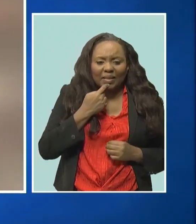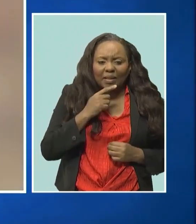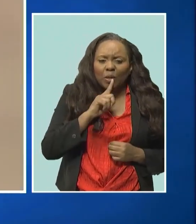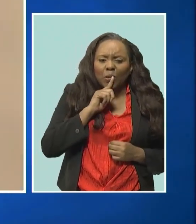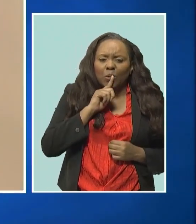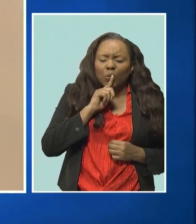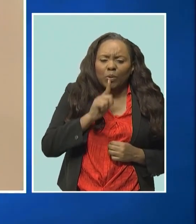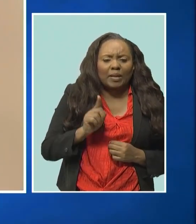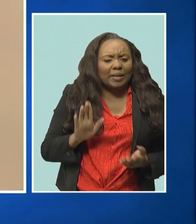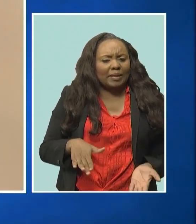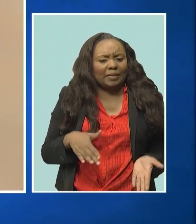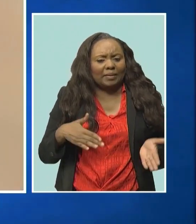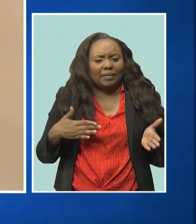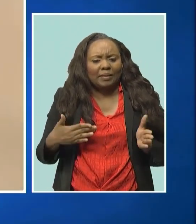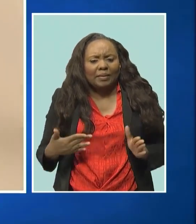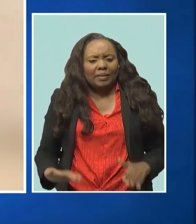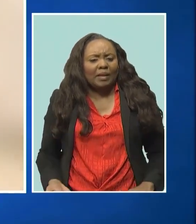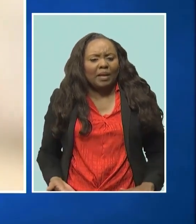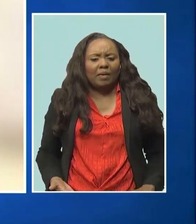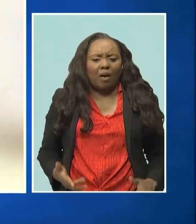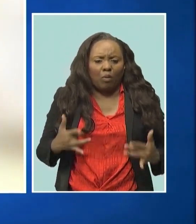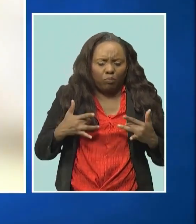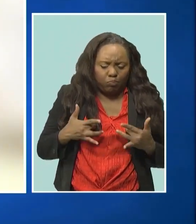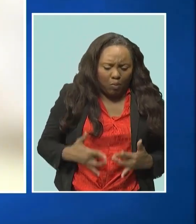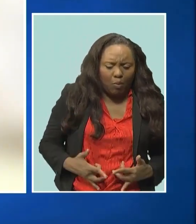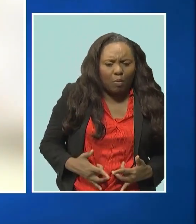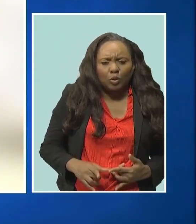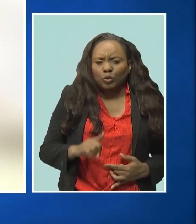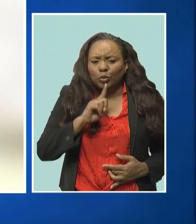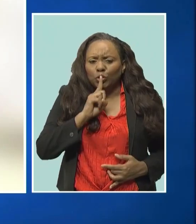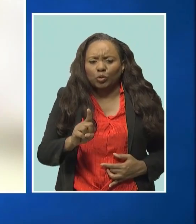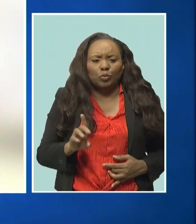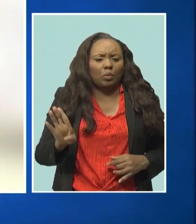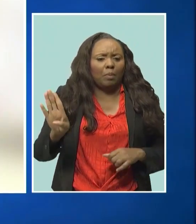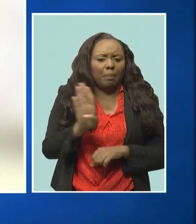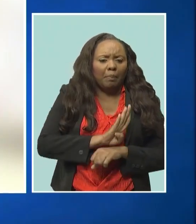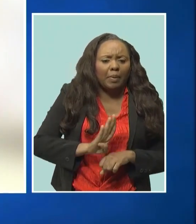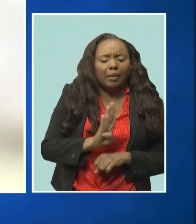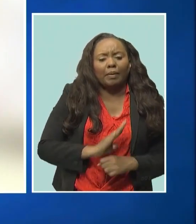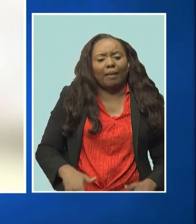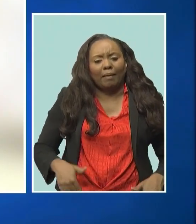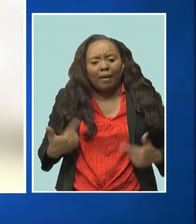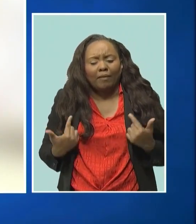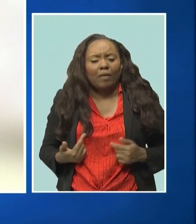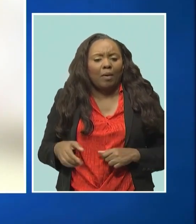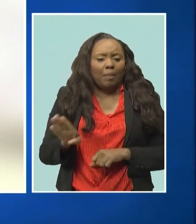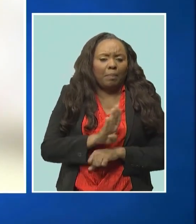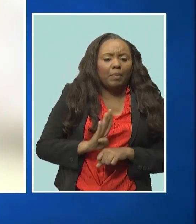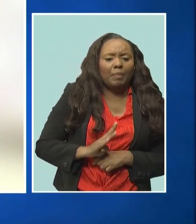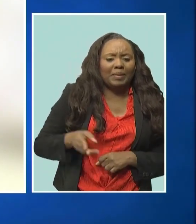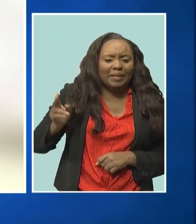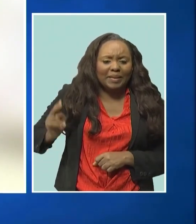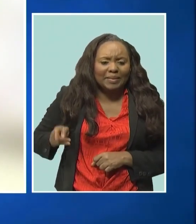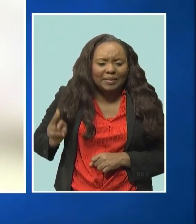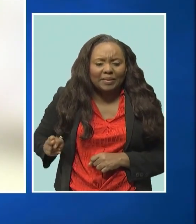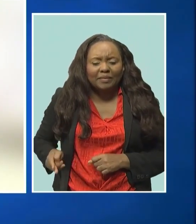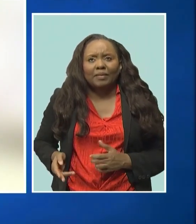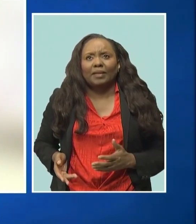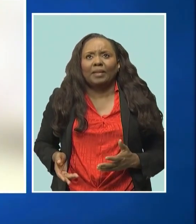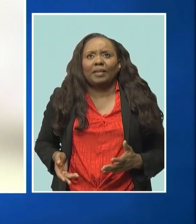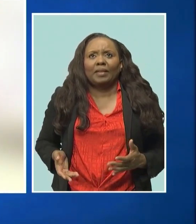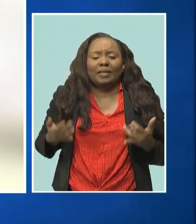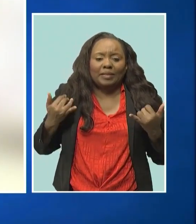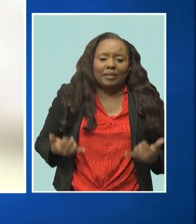him arising in her remaining days on this earth. Prime Minister Mottley adds that without doubt, his passing means a sizable chunk of